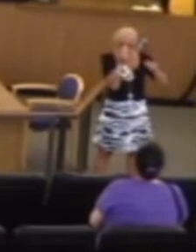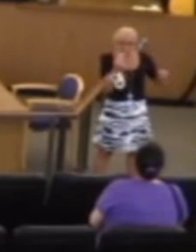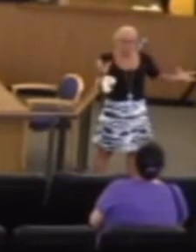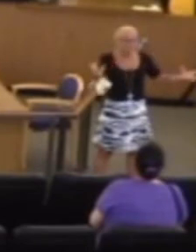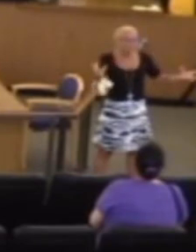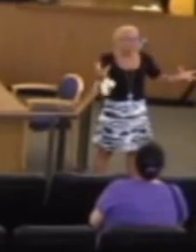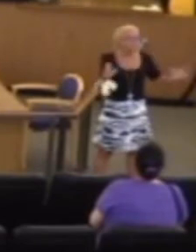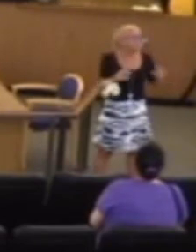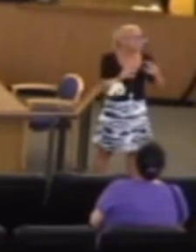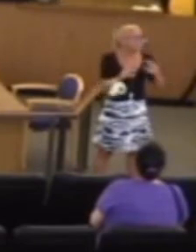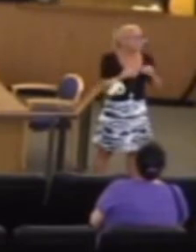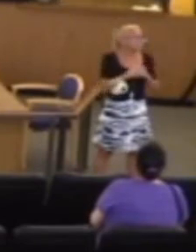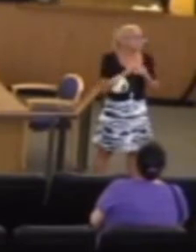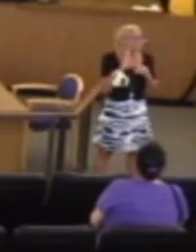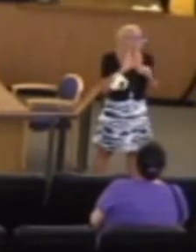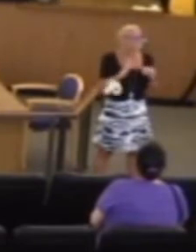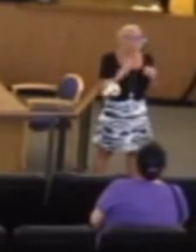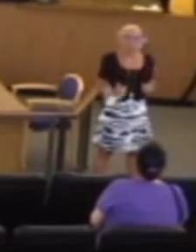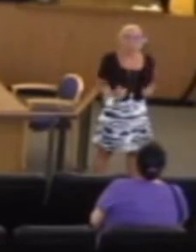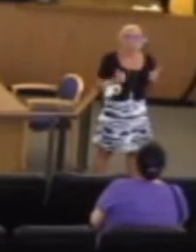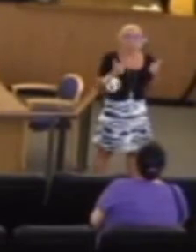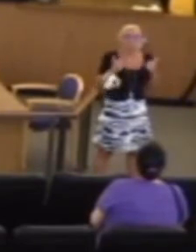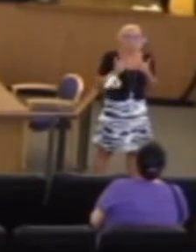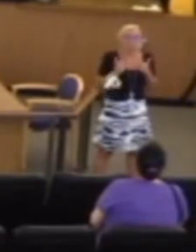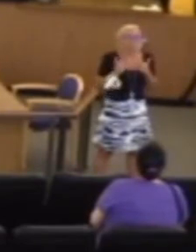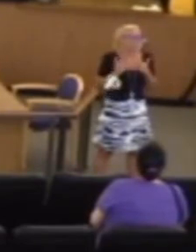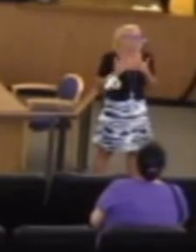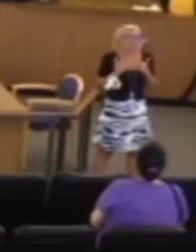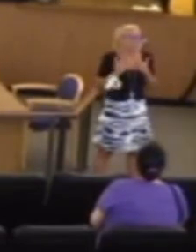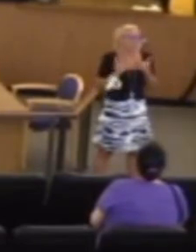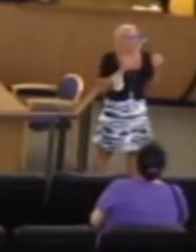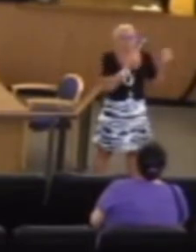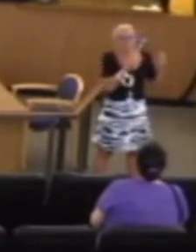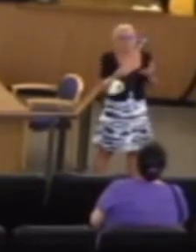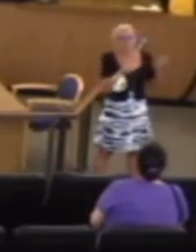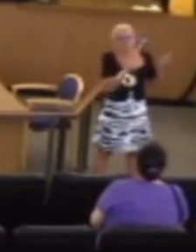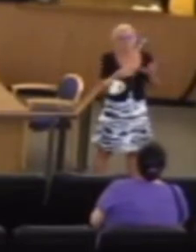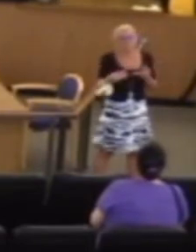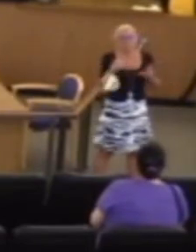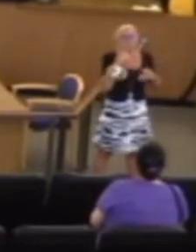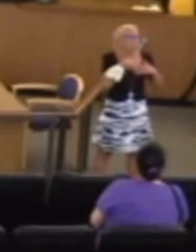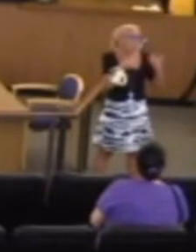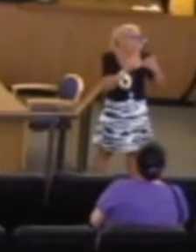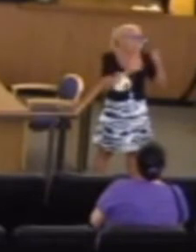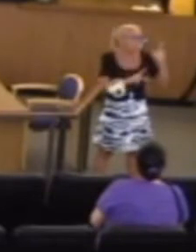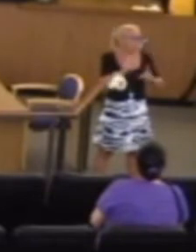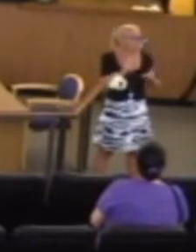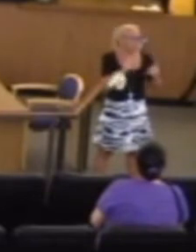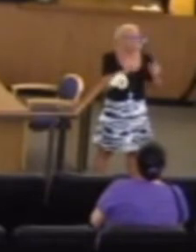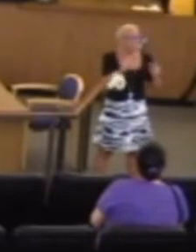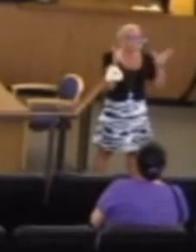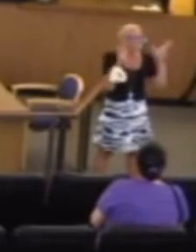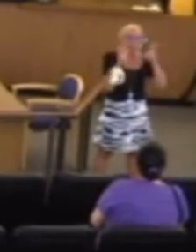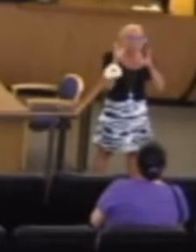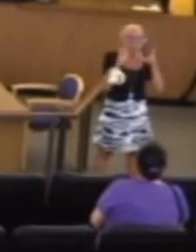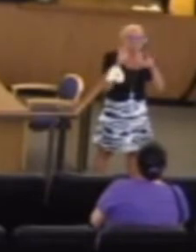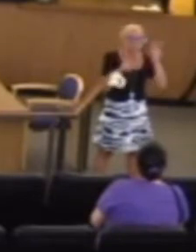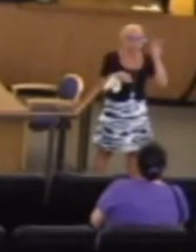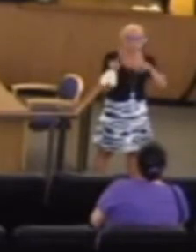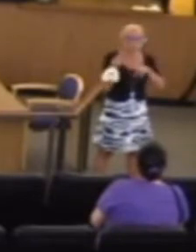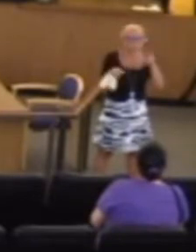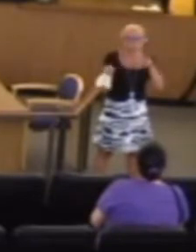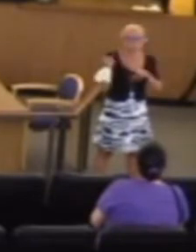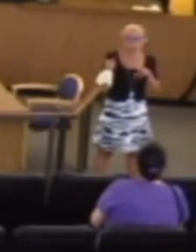emergency declaration, this meeting will be live streamed so all members of the public who wish to listen and observe will be able to do so,